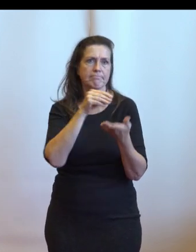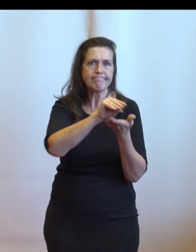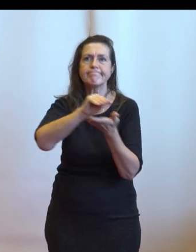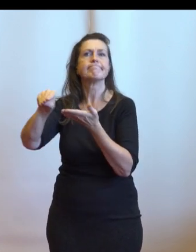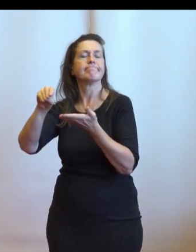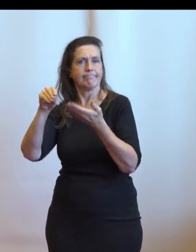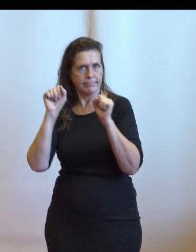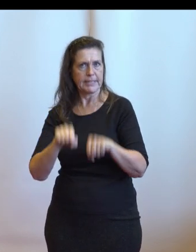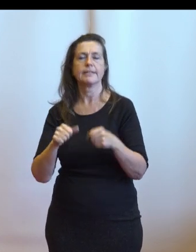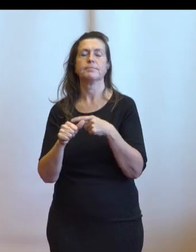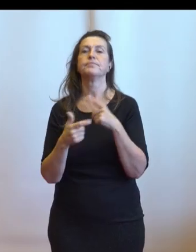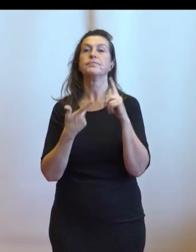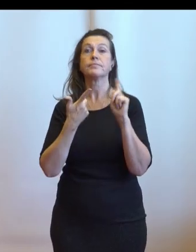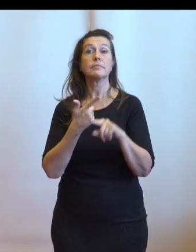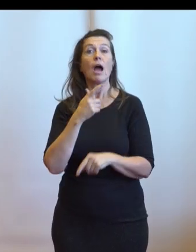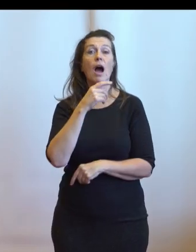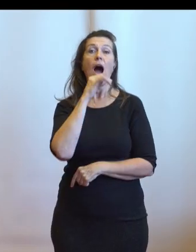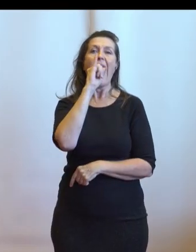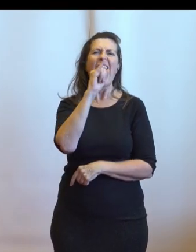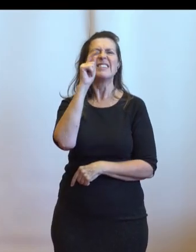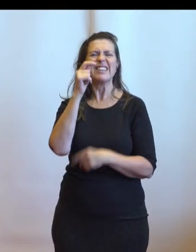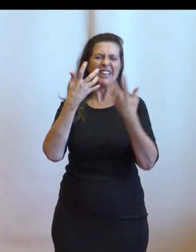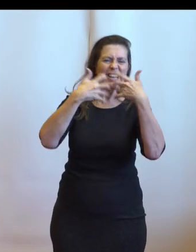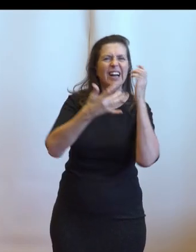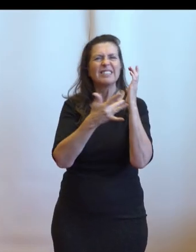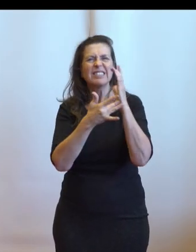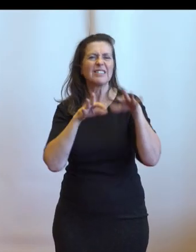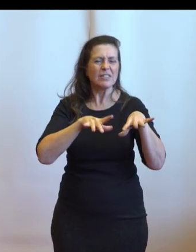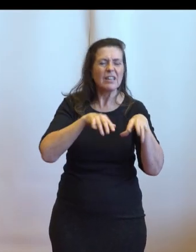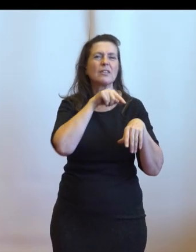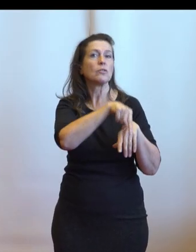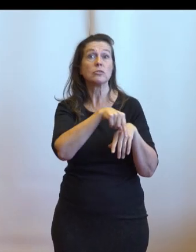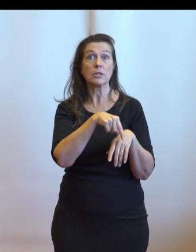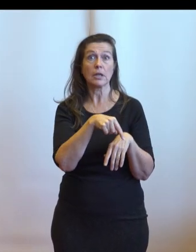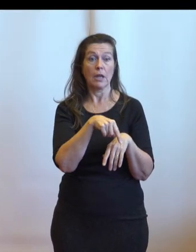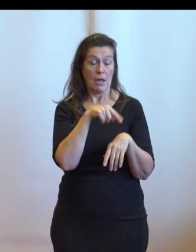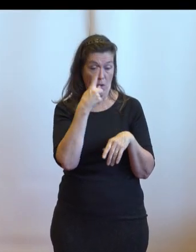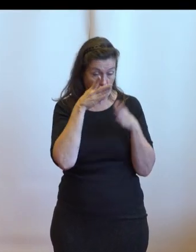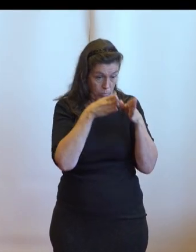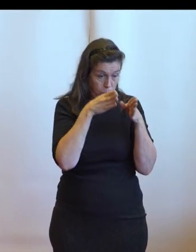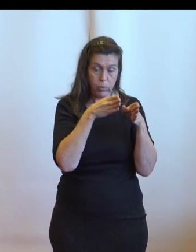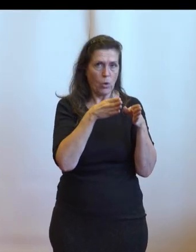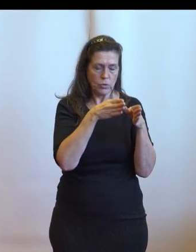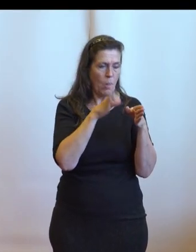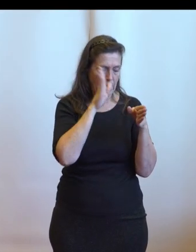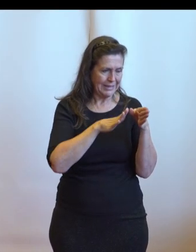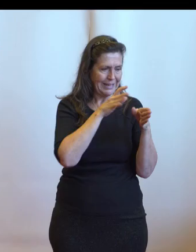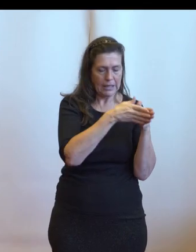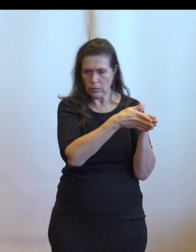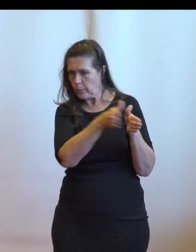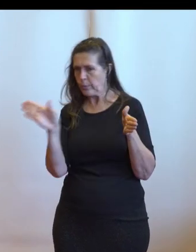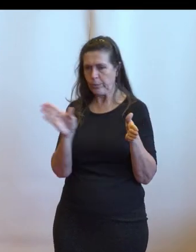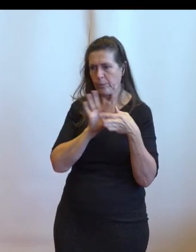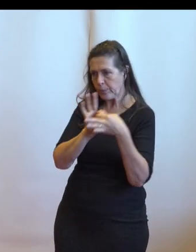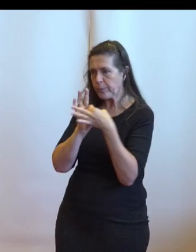We realise also that IT doesn't just work in one particular area, so you need to have a lot of connections within your own organisation, into